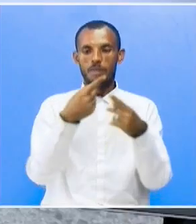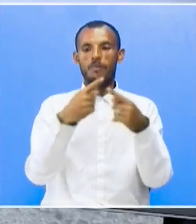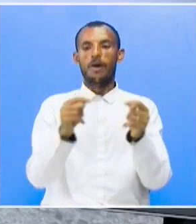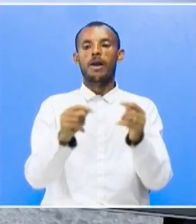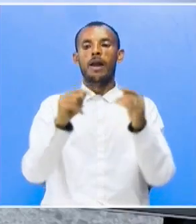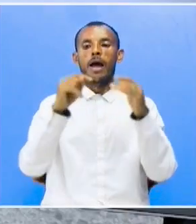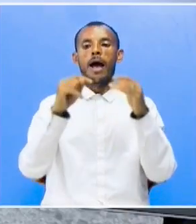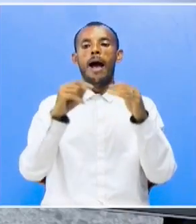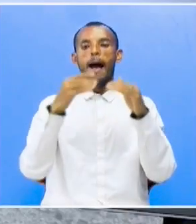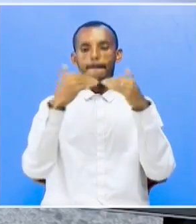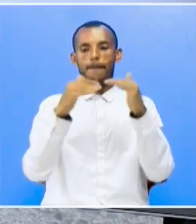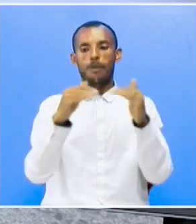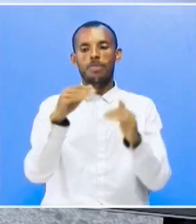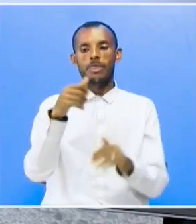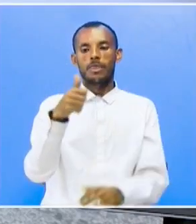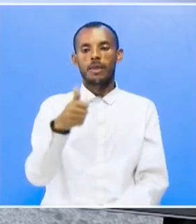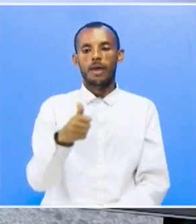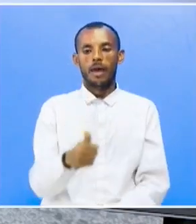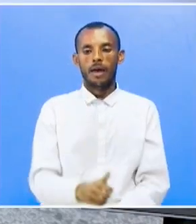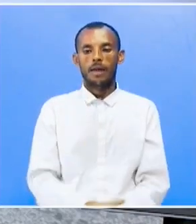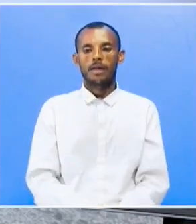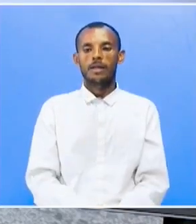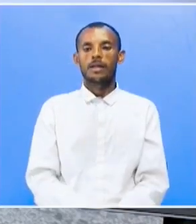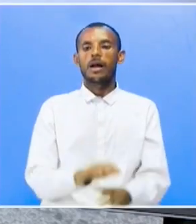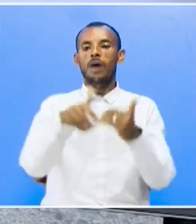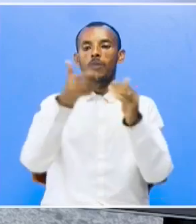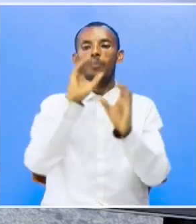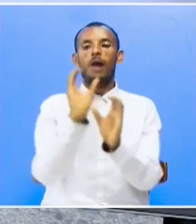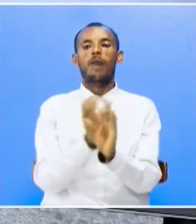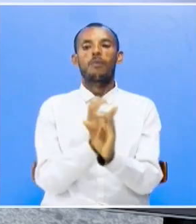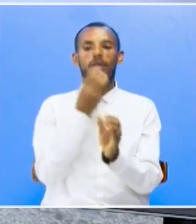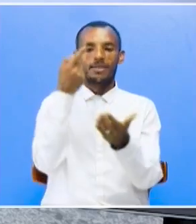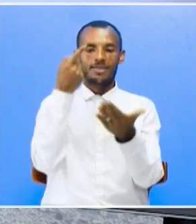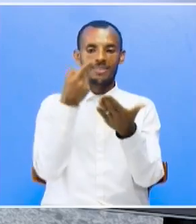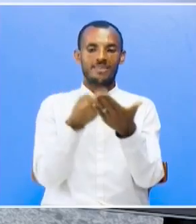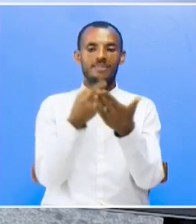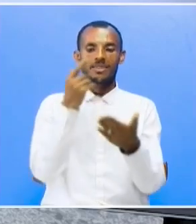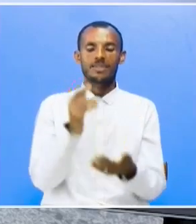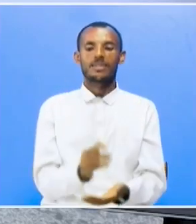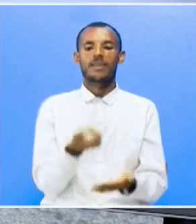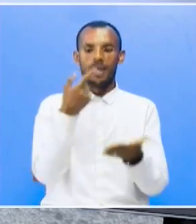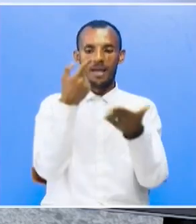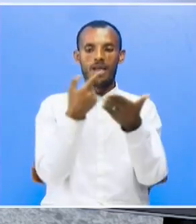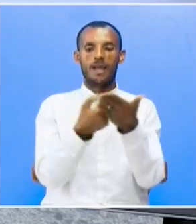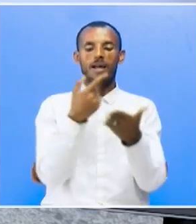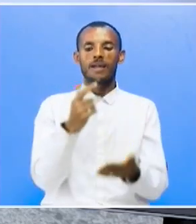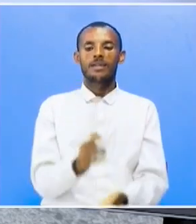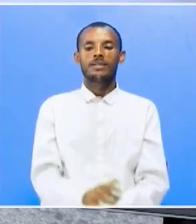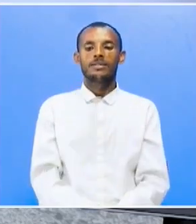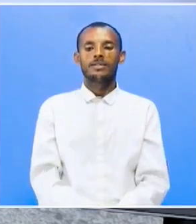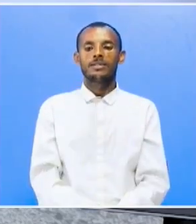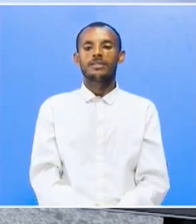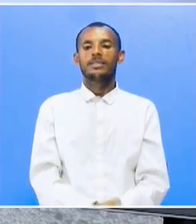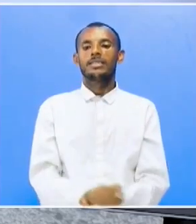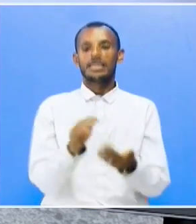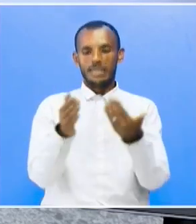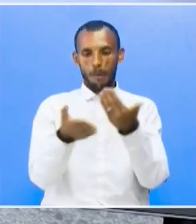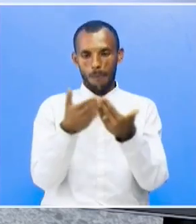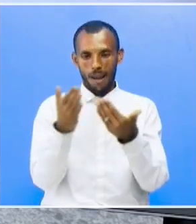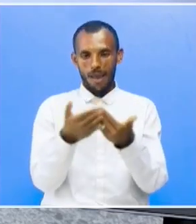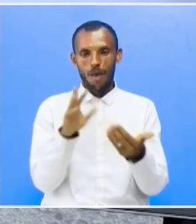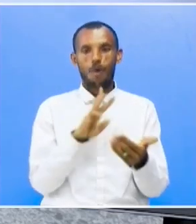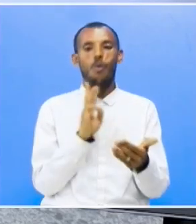amount. So how do we calculate this? Here, simply